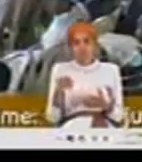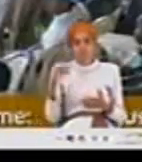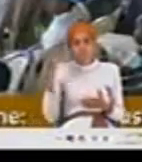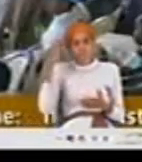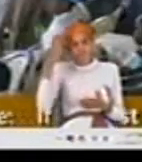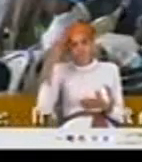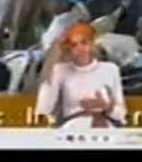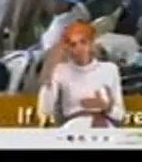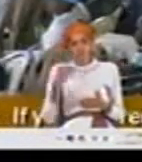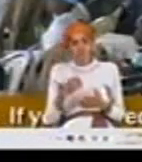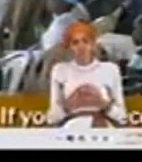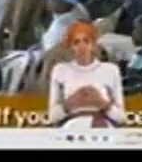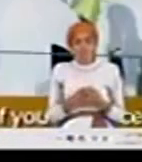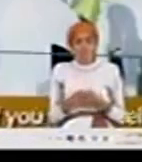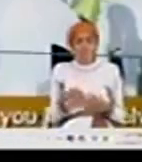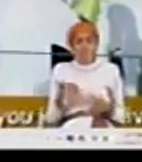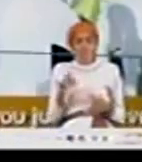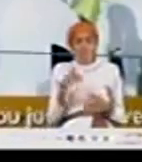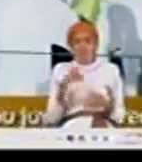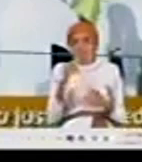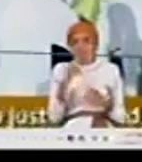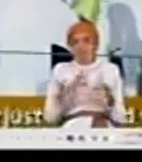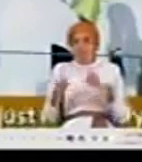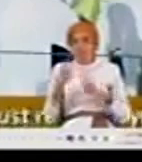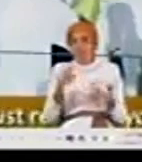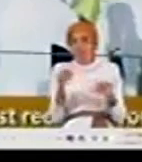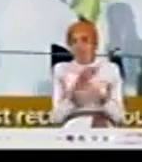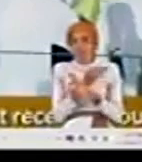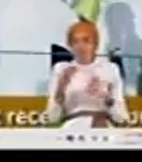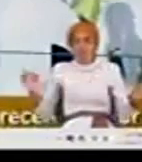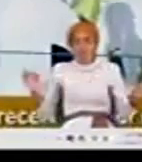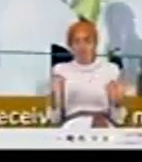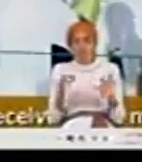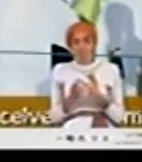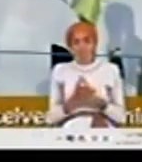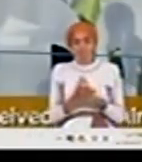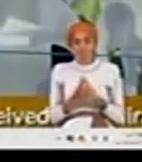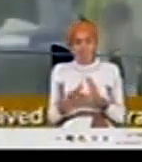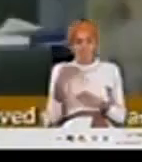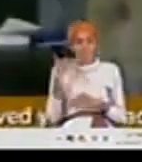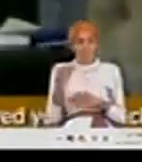free free next testimony next